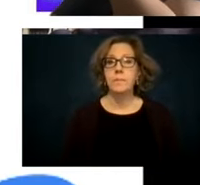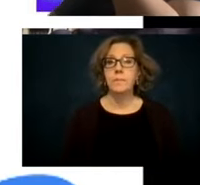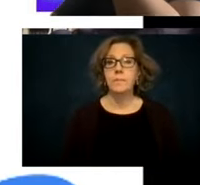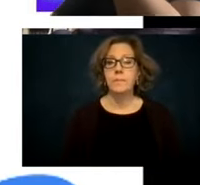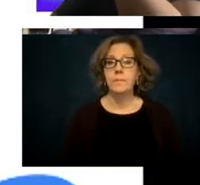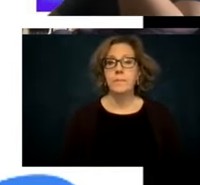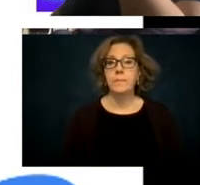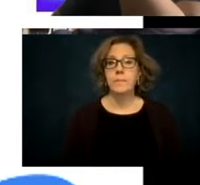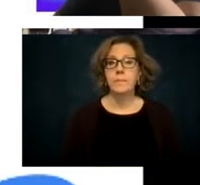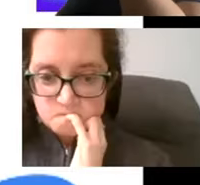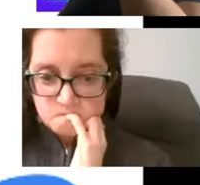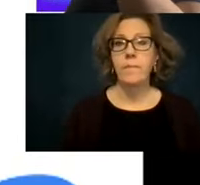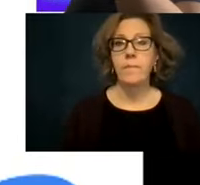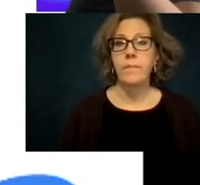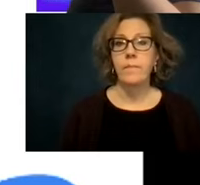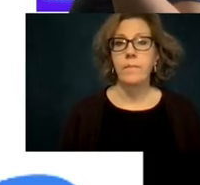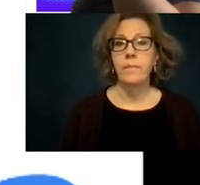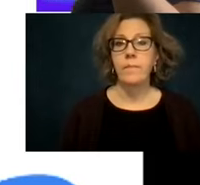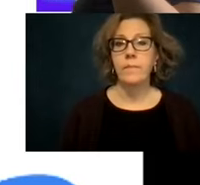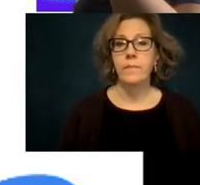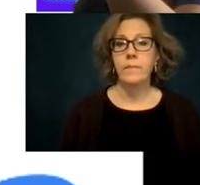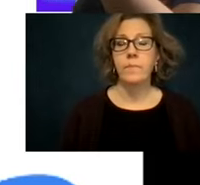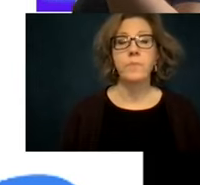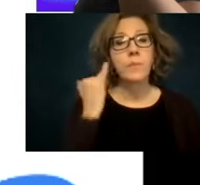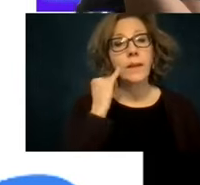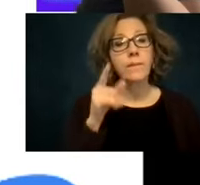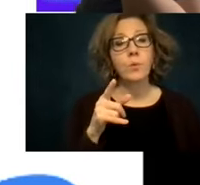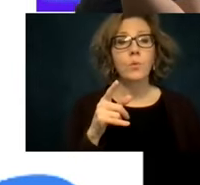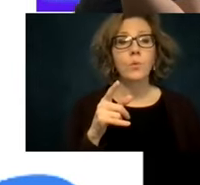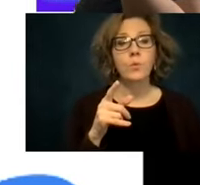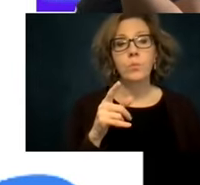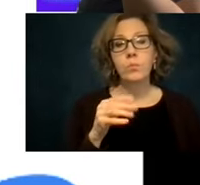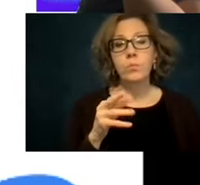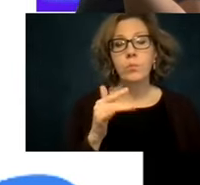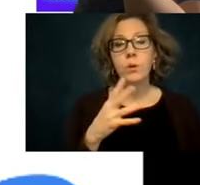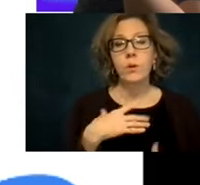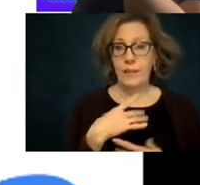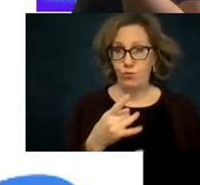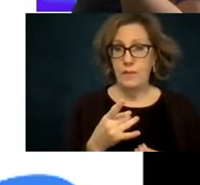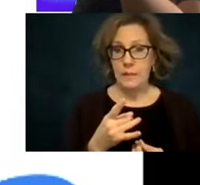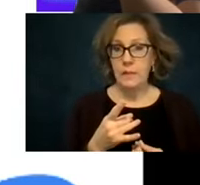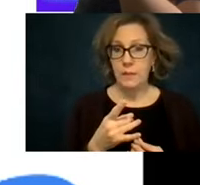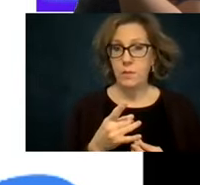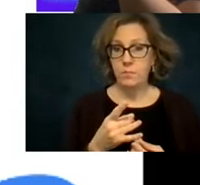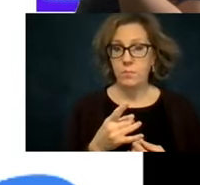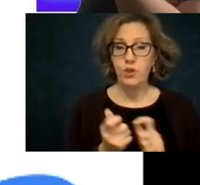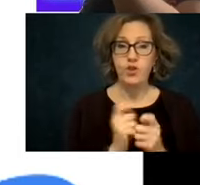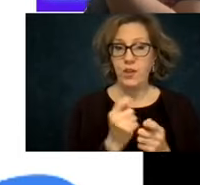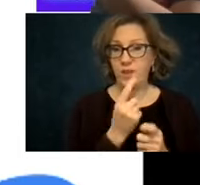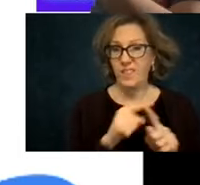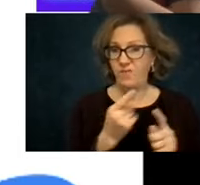And if you're really interested in changing things and changing the way